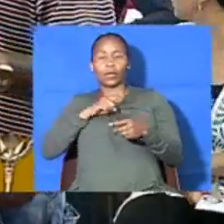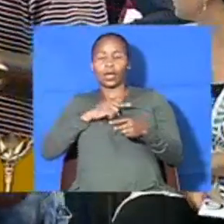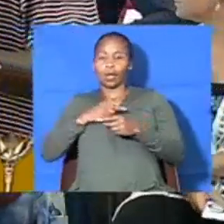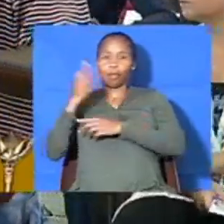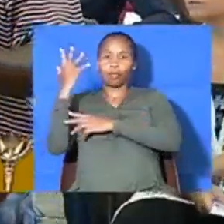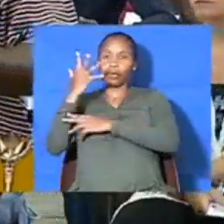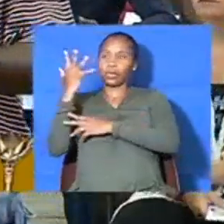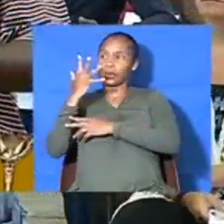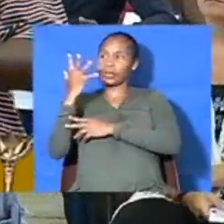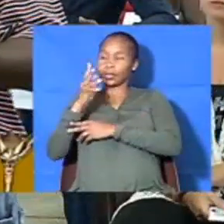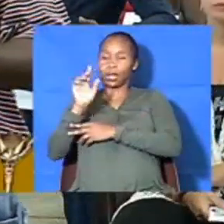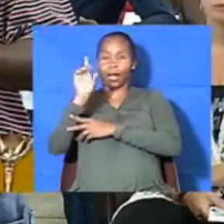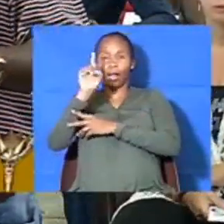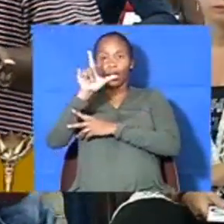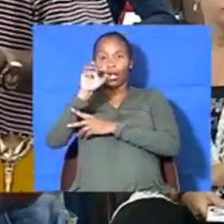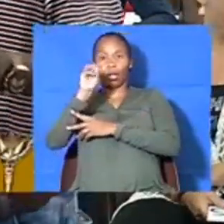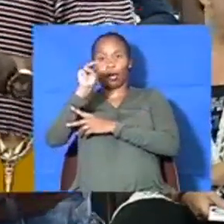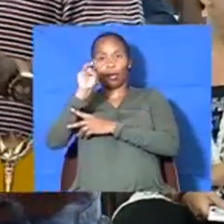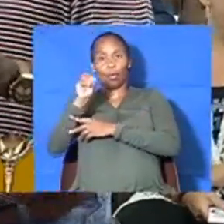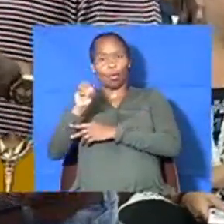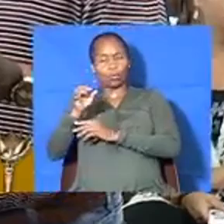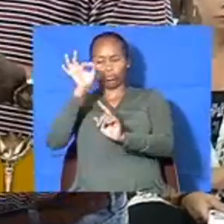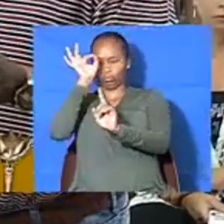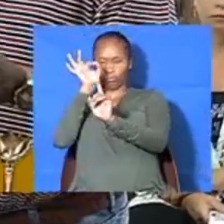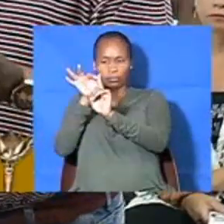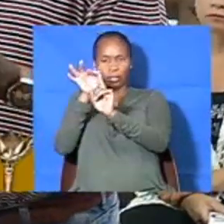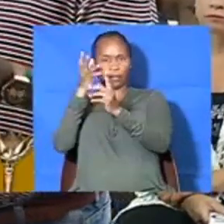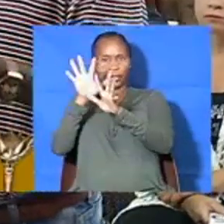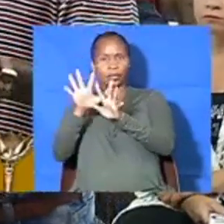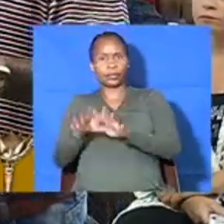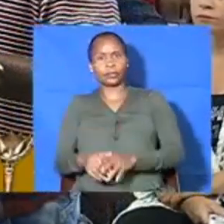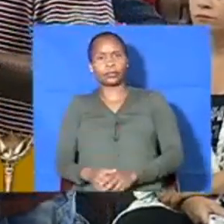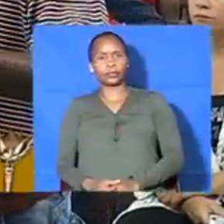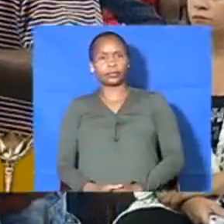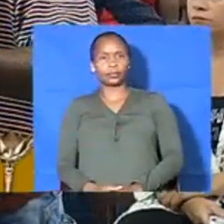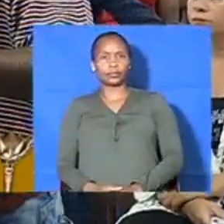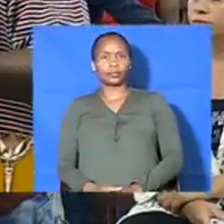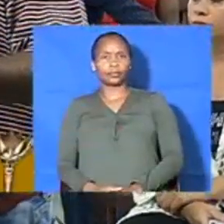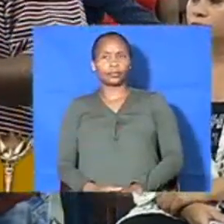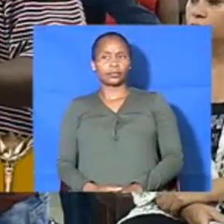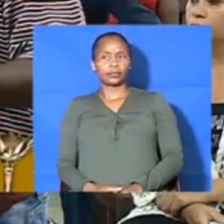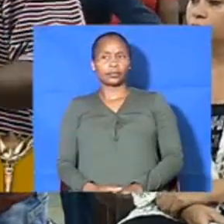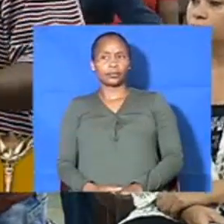I am here to make an application, because what I'm telling you, it is